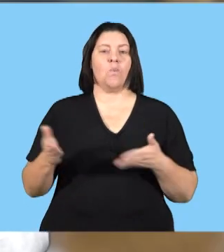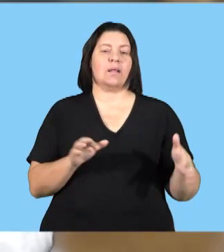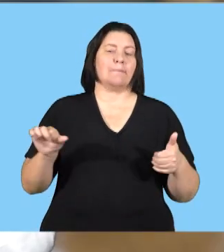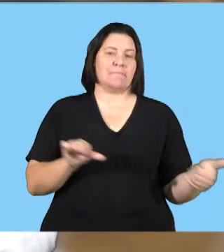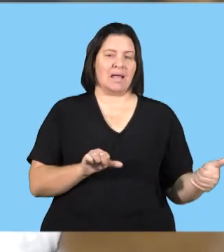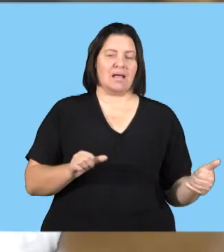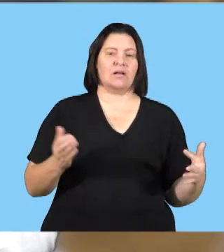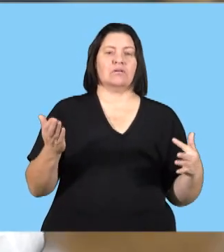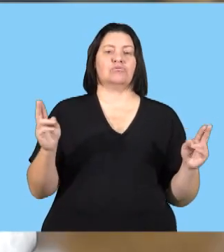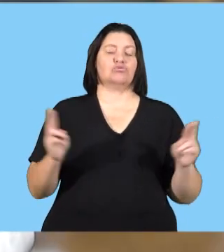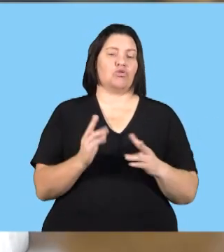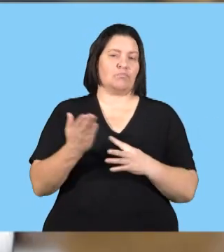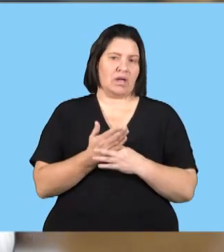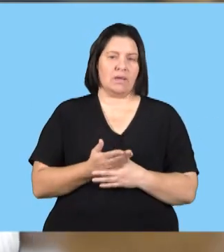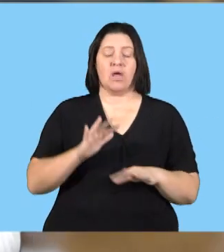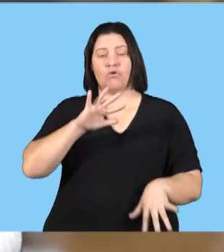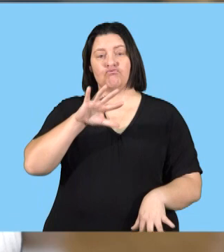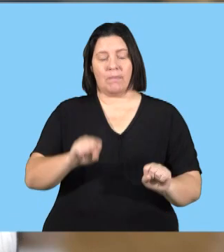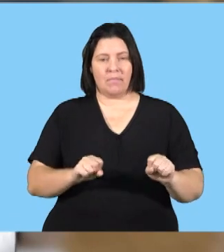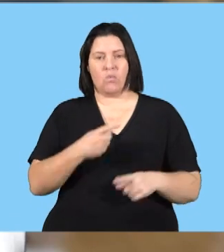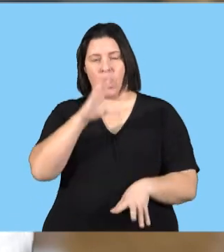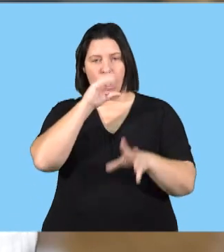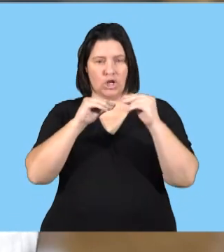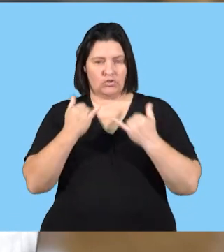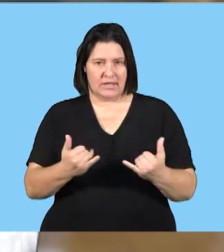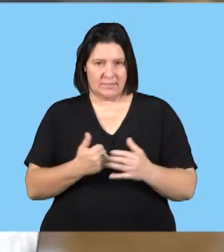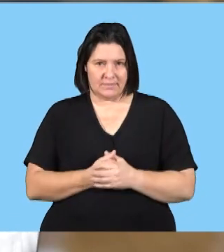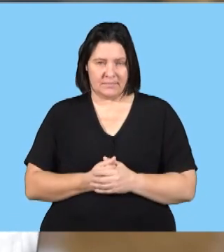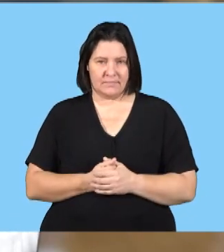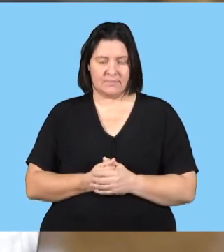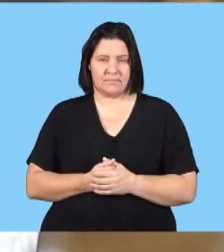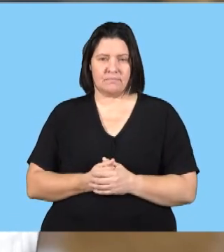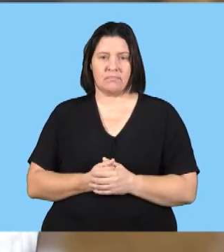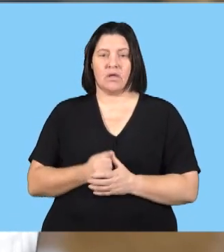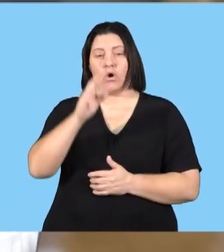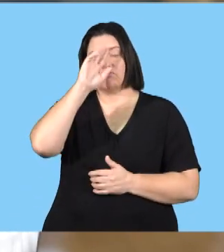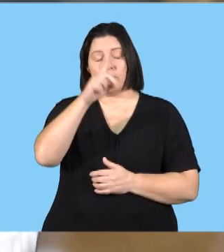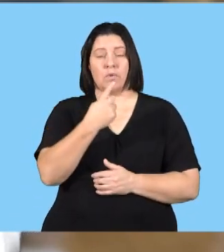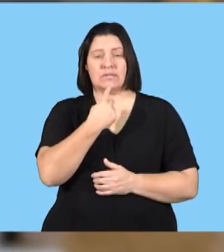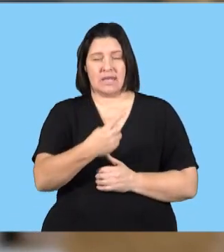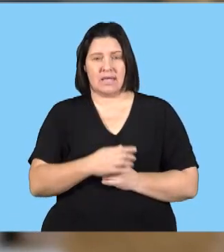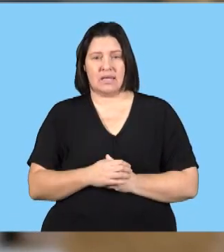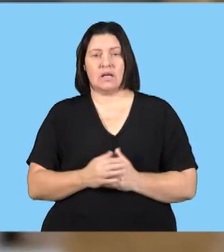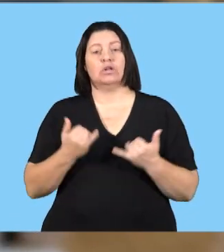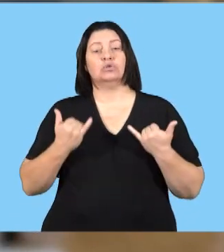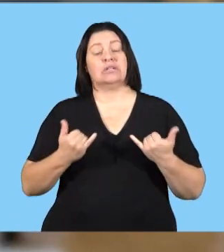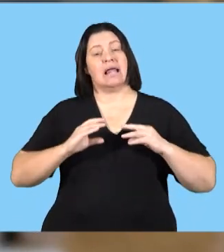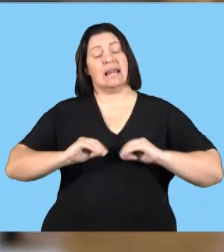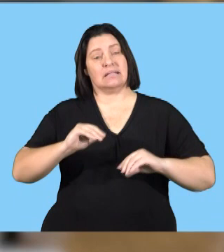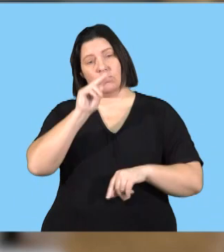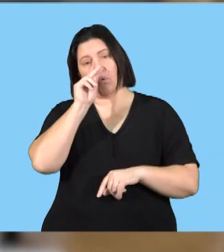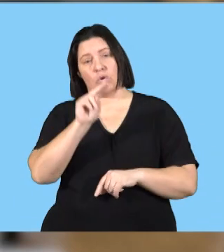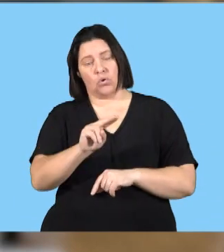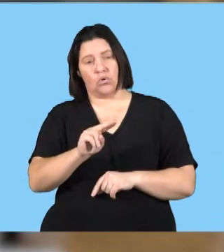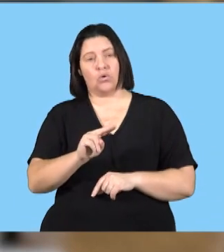Alright guys, welcome back after that short break. Let us quickly wrap up what we have learned today. So remember, we said in today's